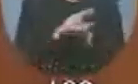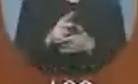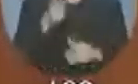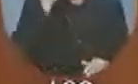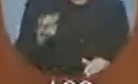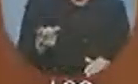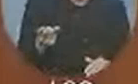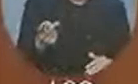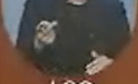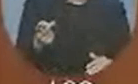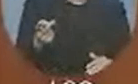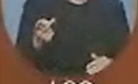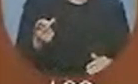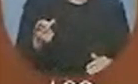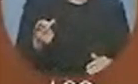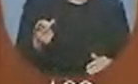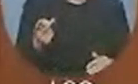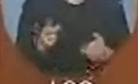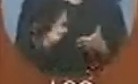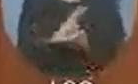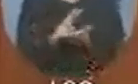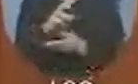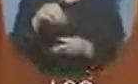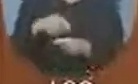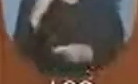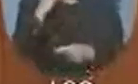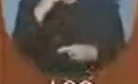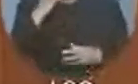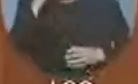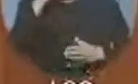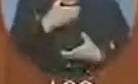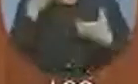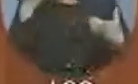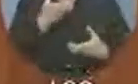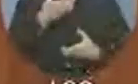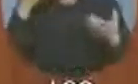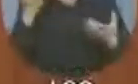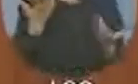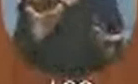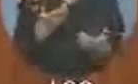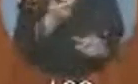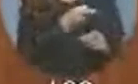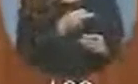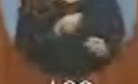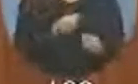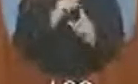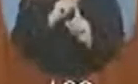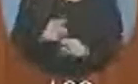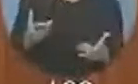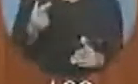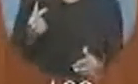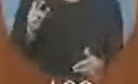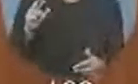It's time for answers. Mr. Speaker, what directives have been issued to the RCMP relating to the operational use of tasers